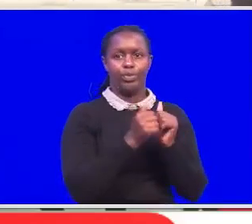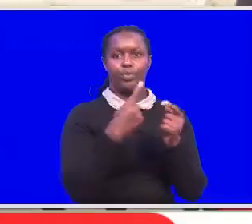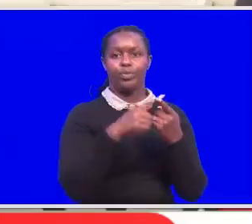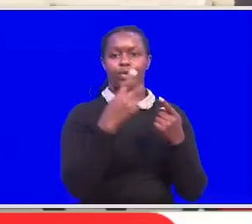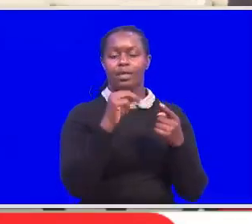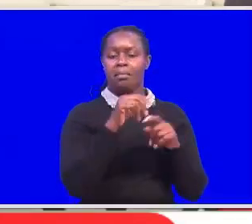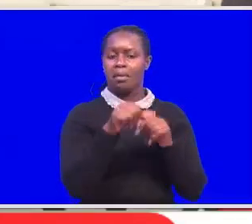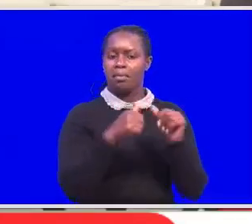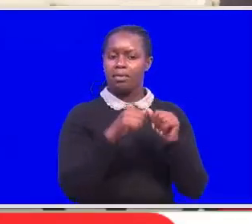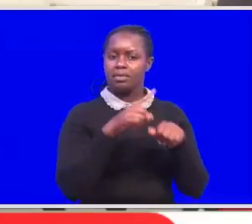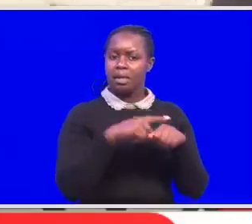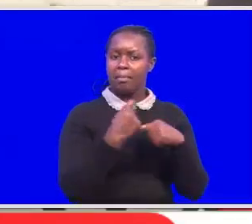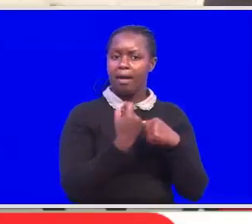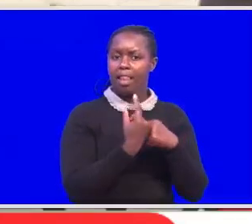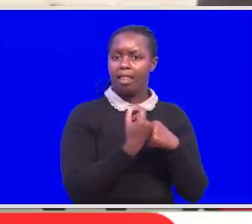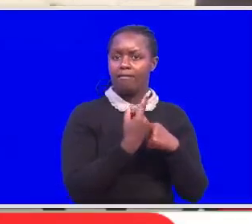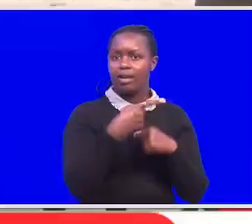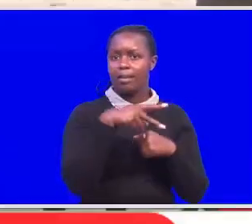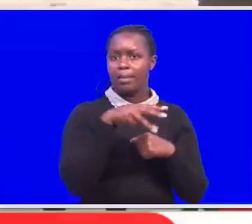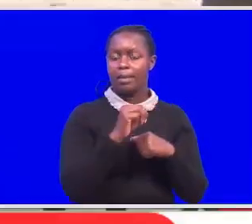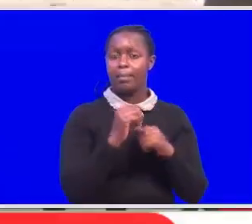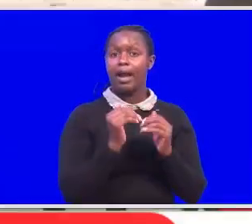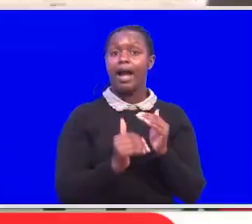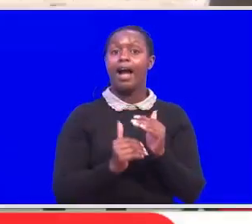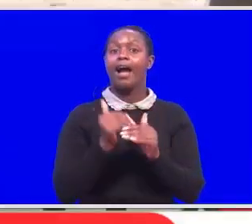tano. From hapo,